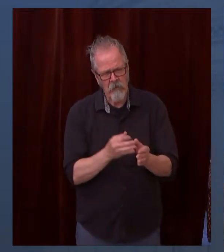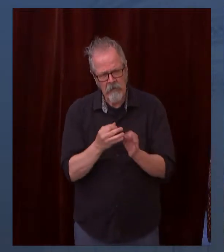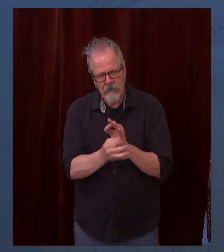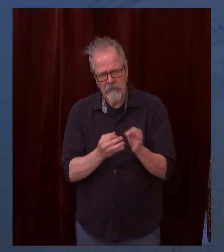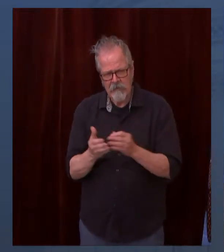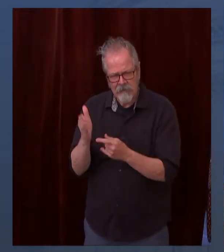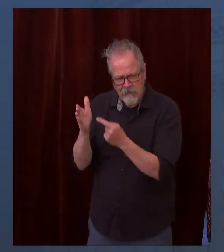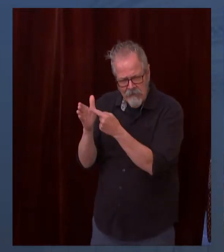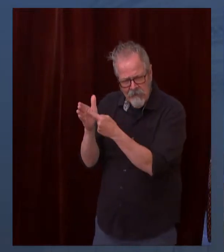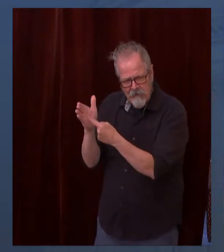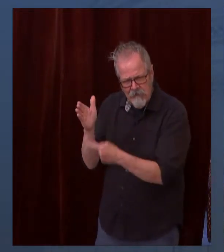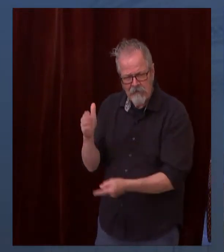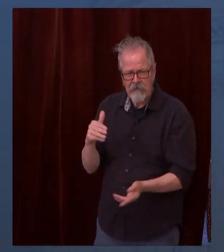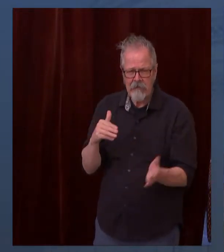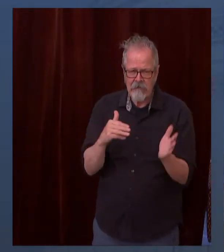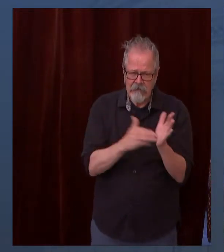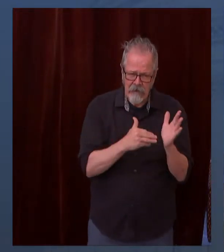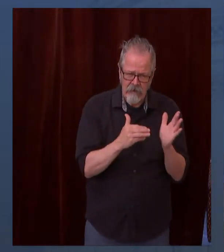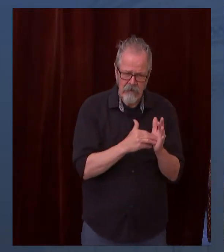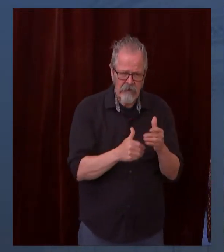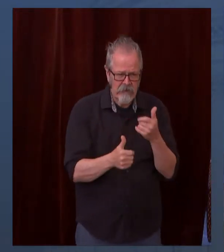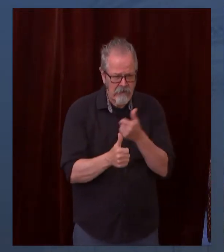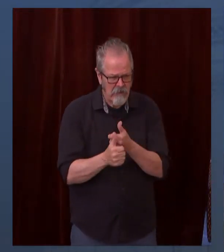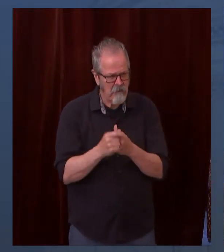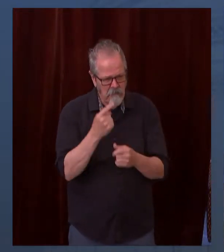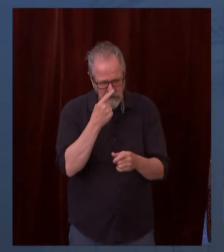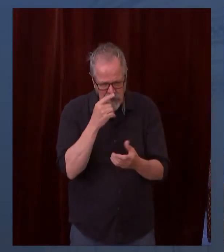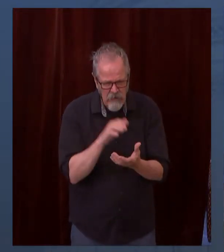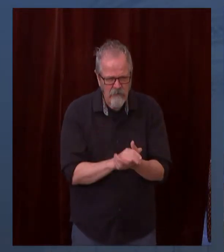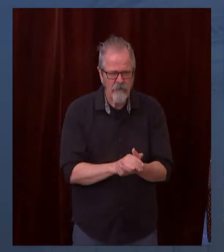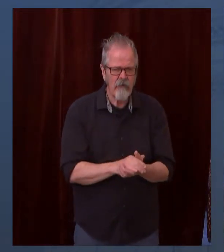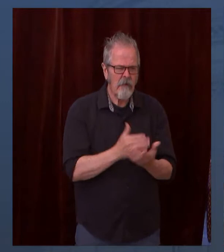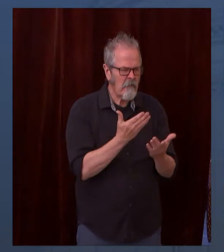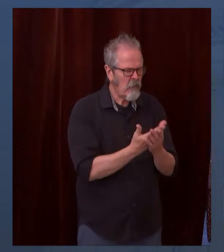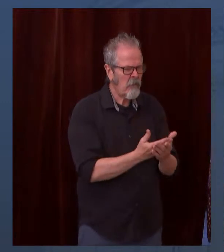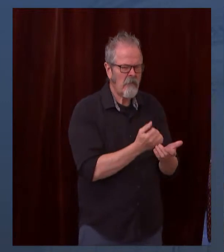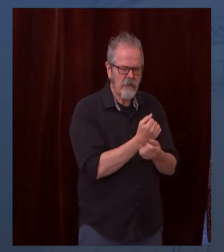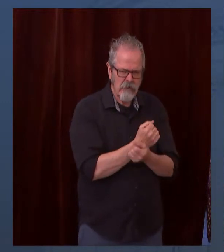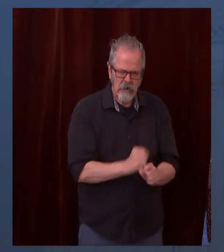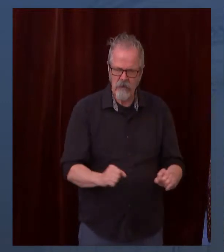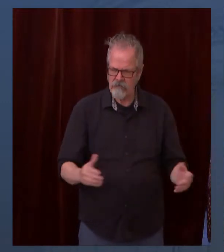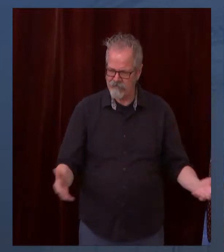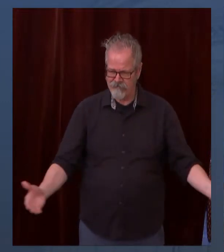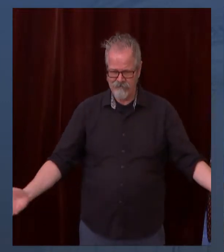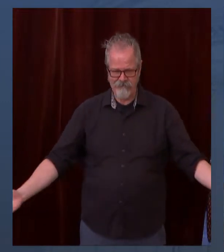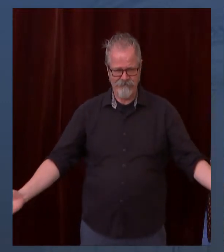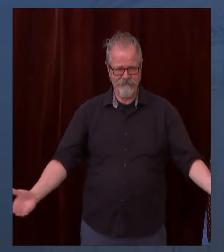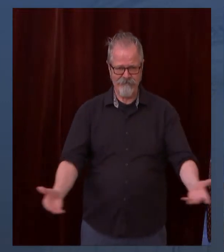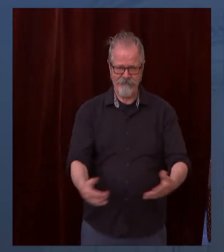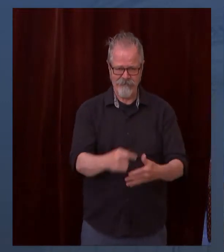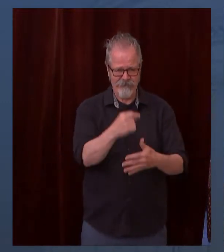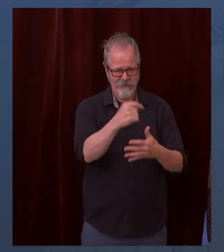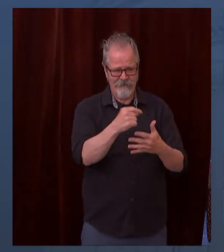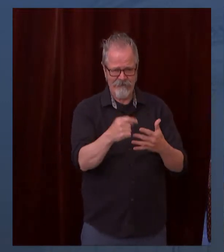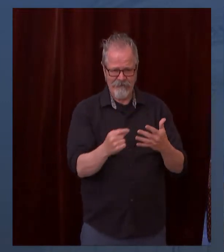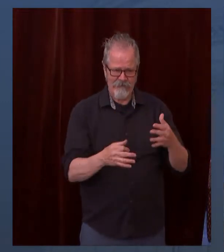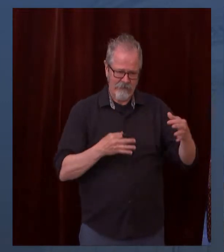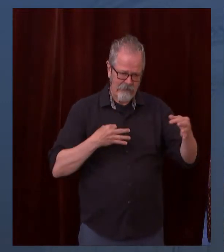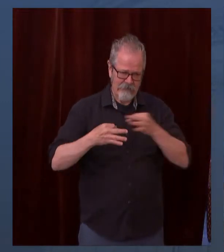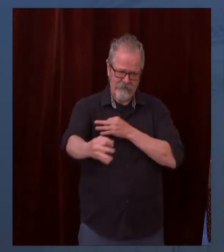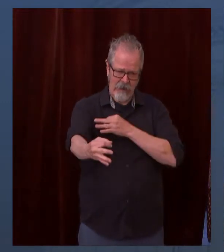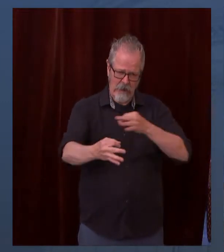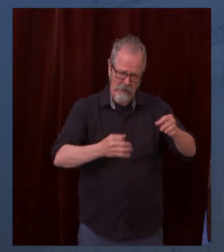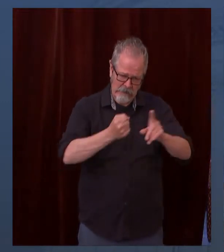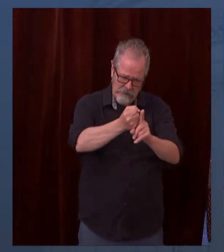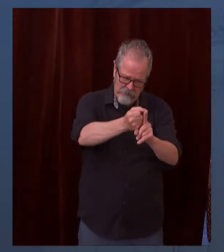this vaccine. It's been proven safe time after time after time. We've had tens of millions of people, hundreds of